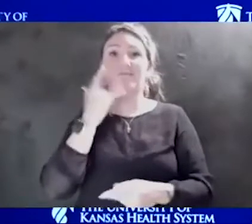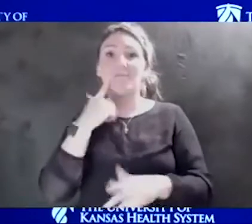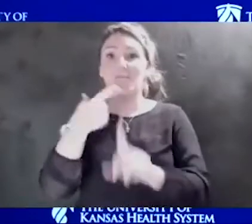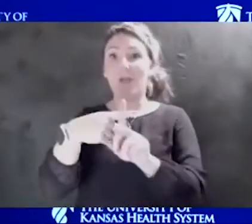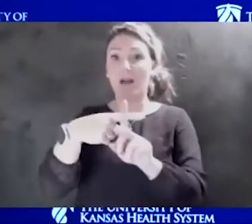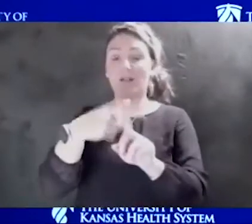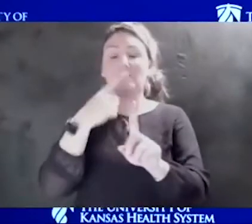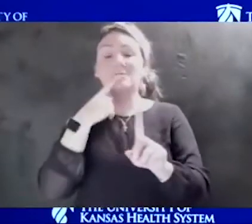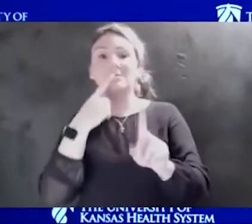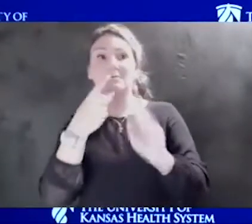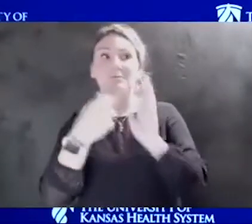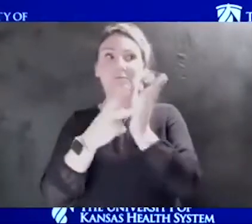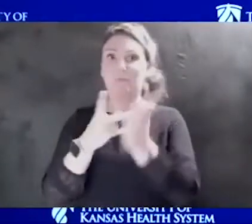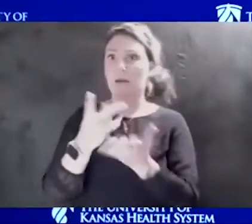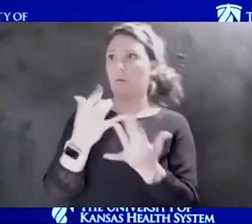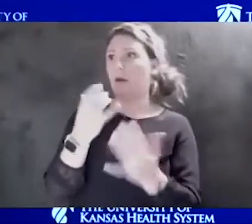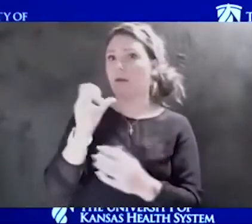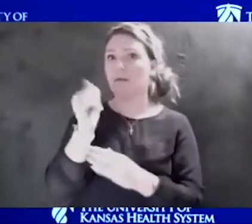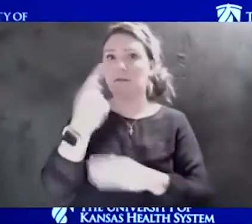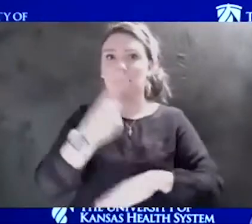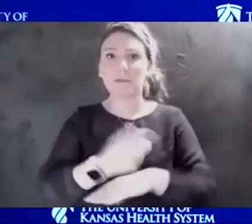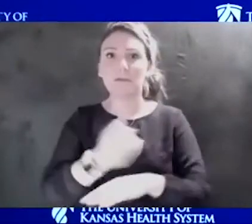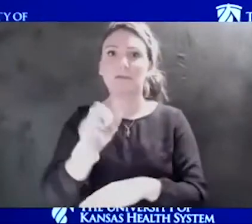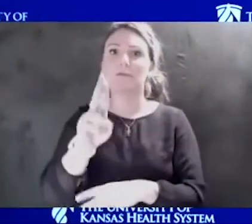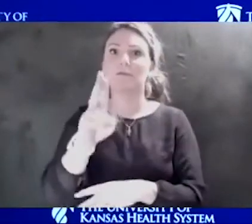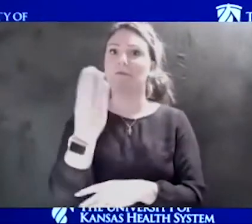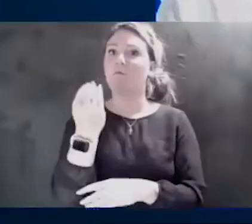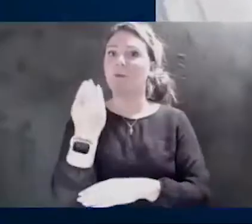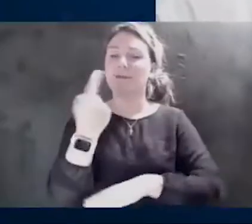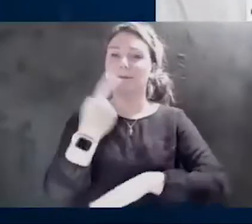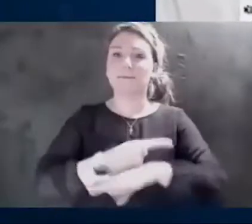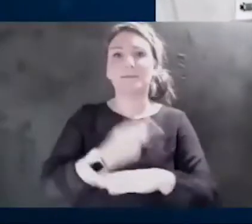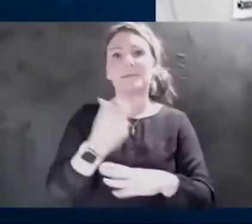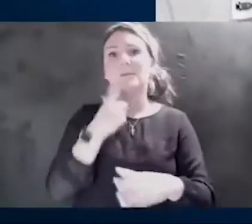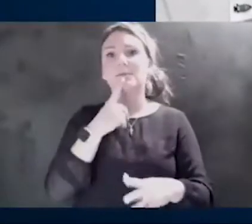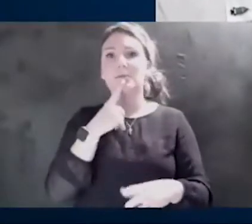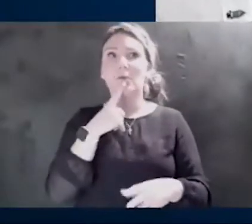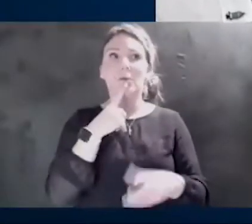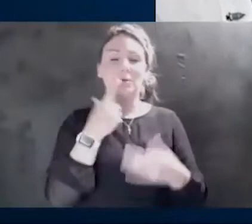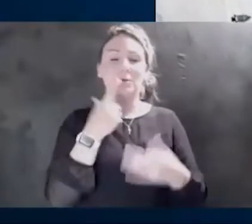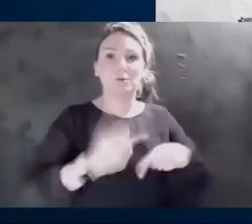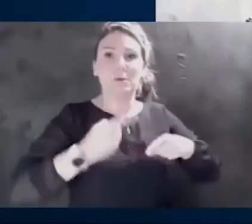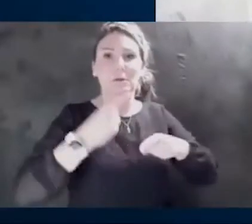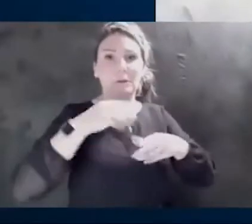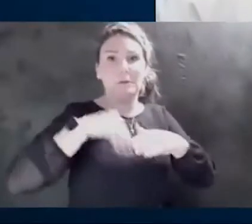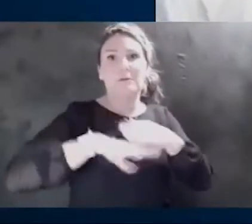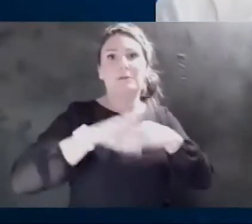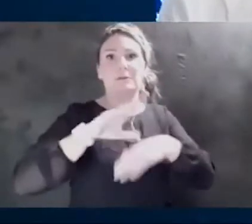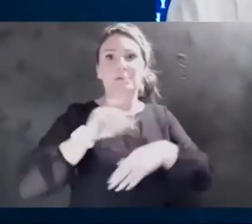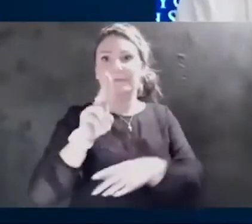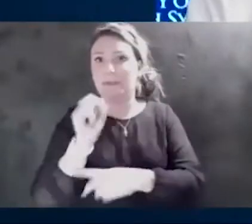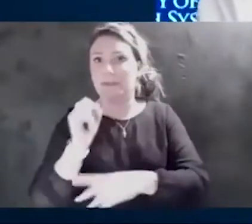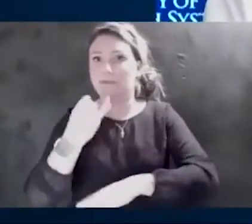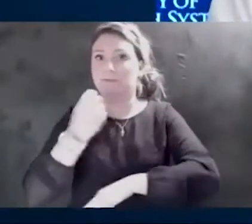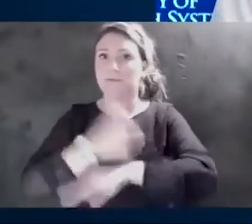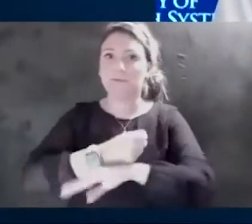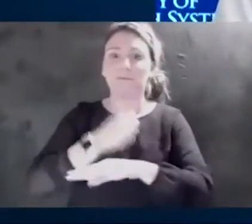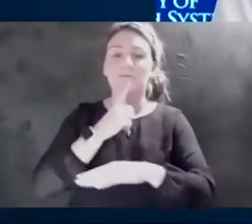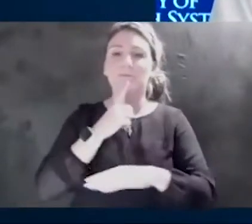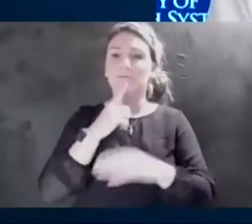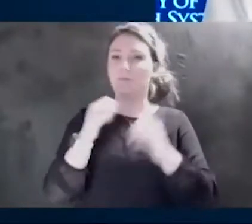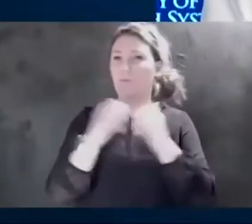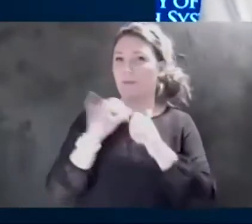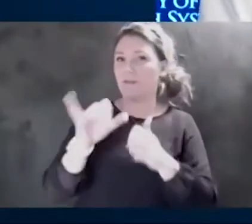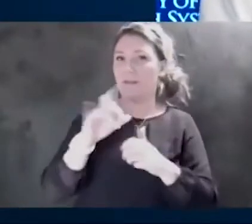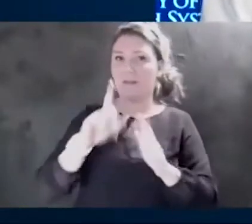days or 14 days? Right, So or get medical care getting outside back the in. United States. Yeah. And yeah, I think that might be a challenge, and I'm with you about that. And just the original, the first part of the